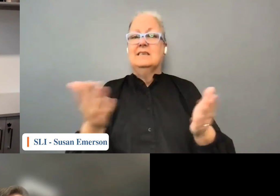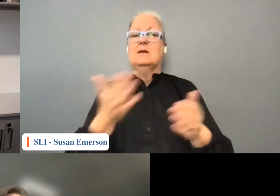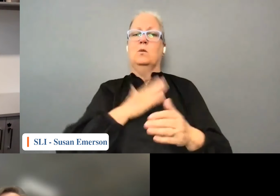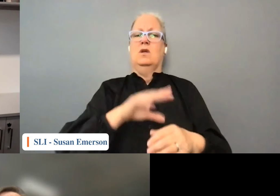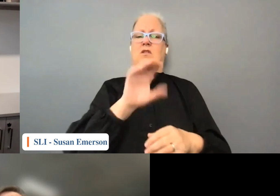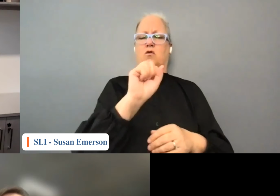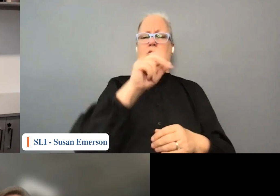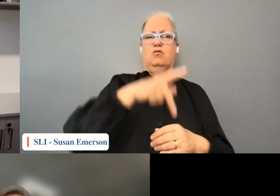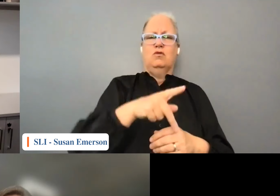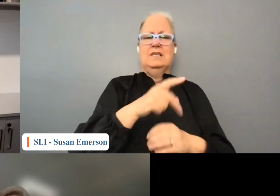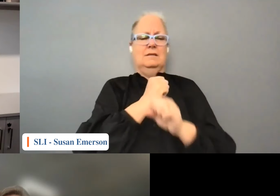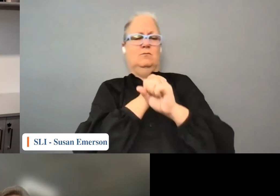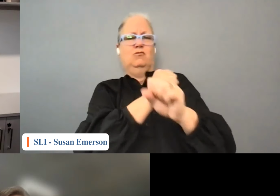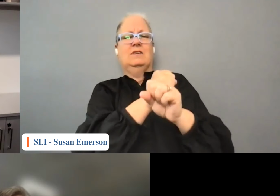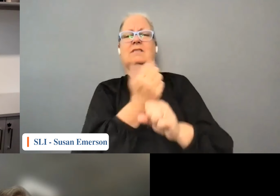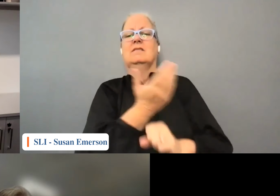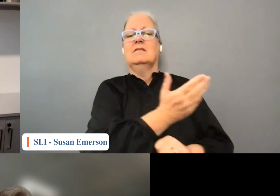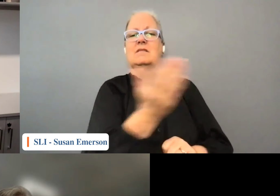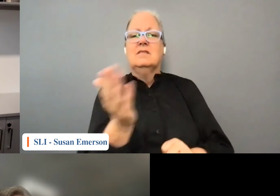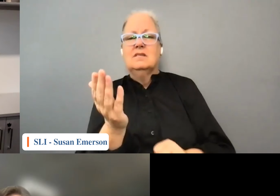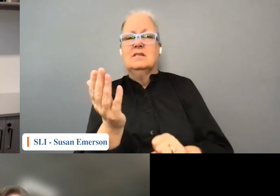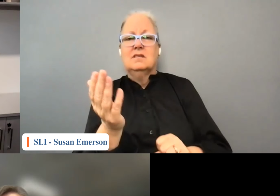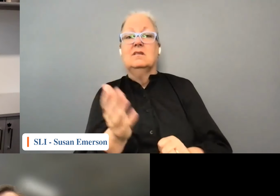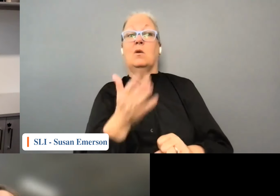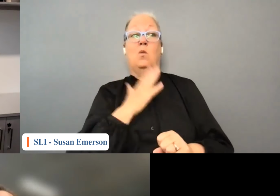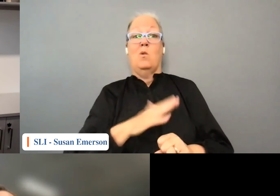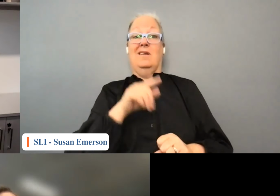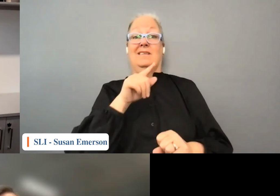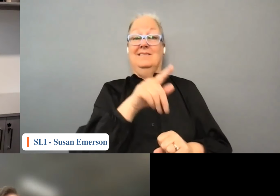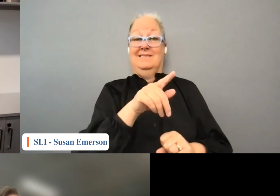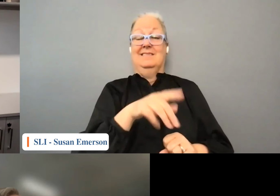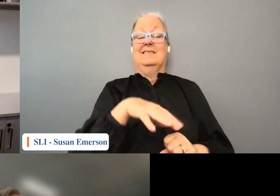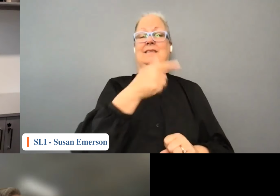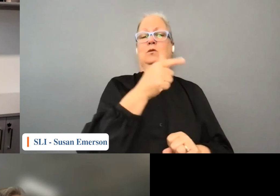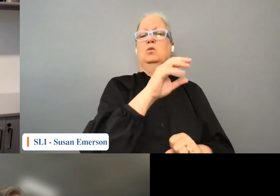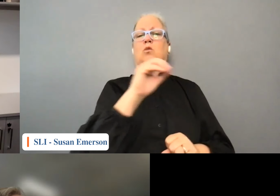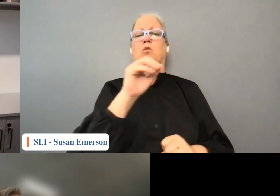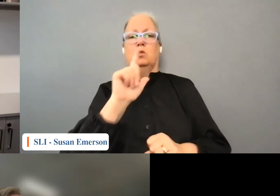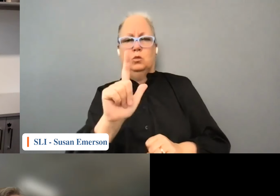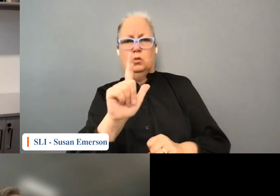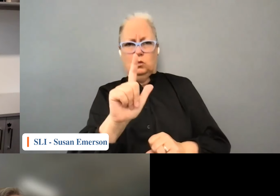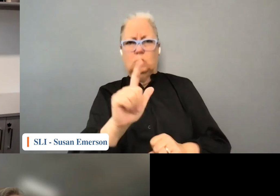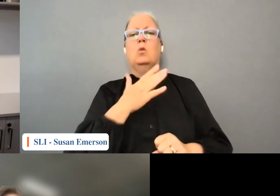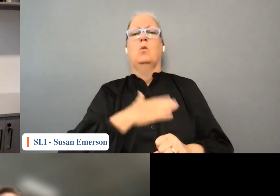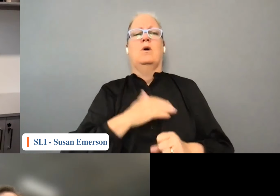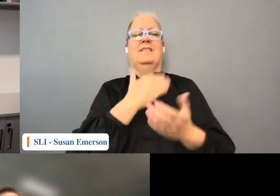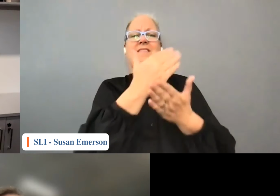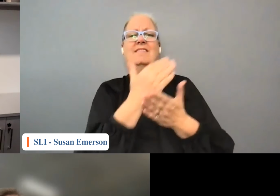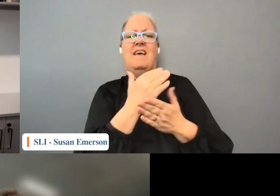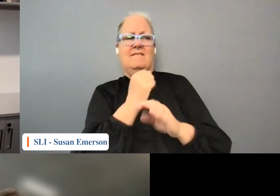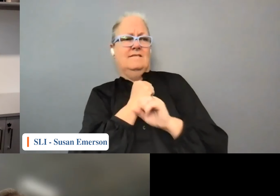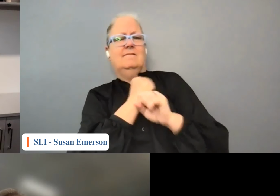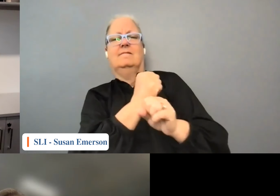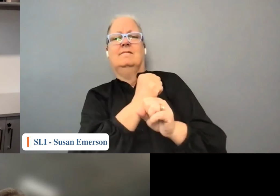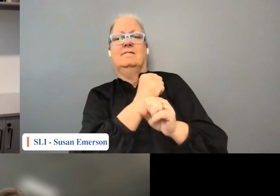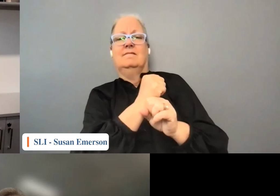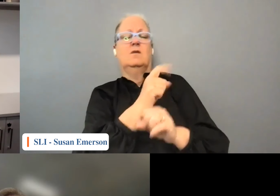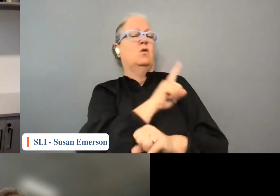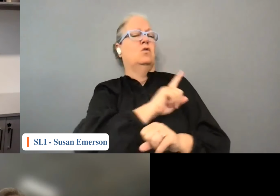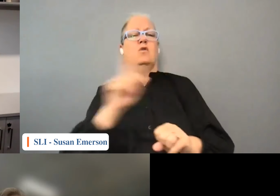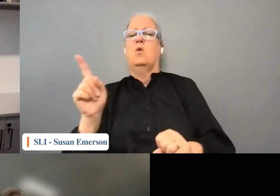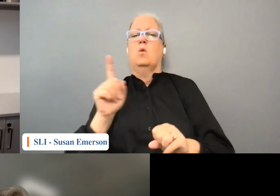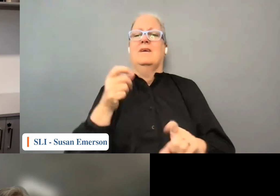systems and use those as a tool to safeguard against gender-based violence. What we're going to get the opportunity